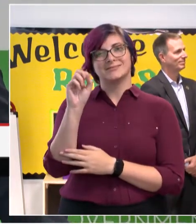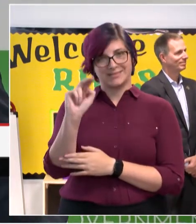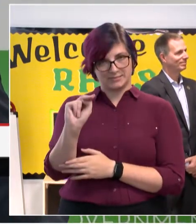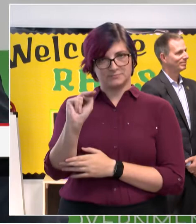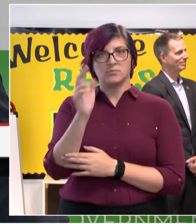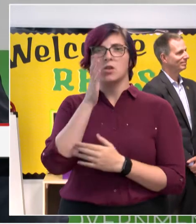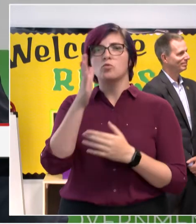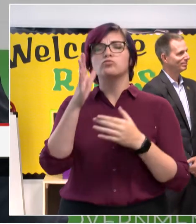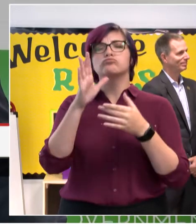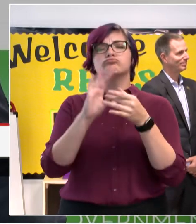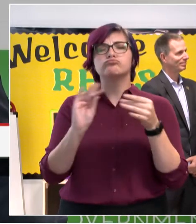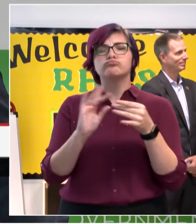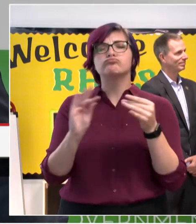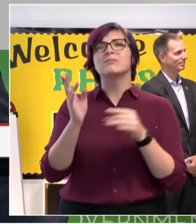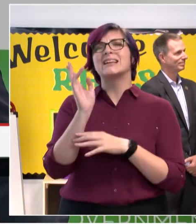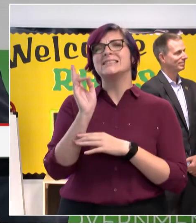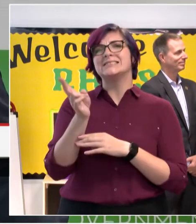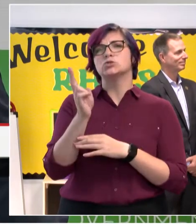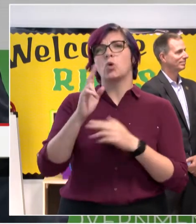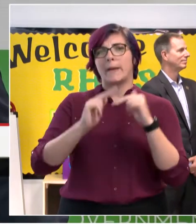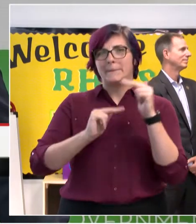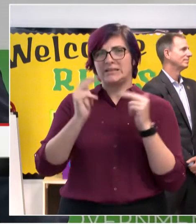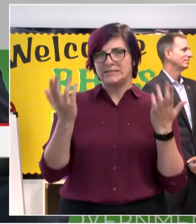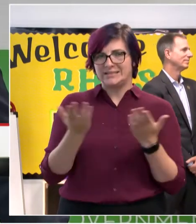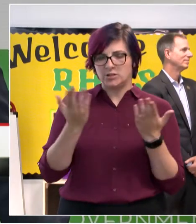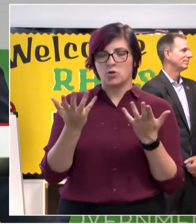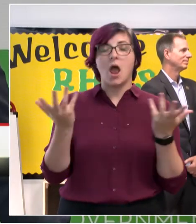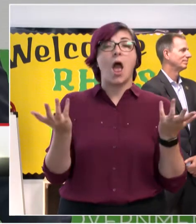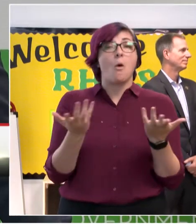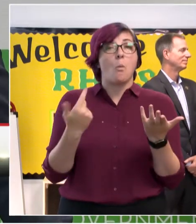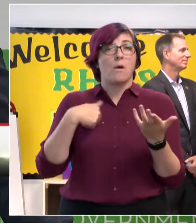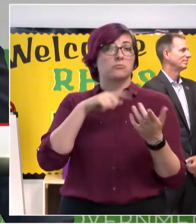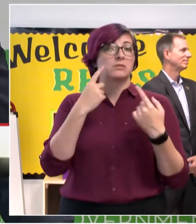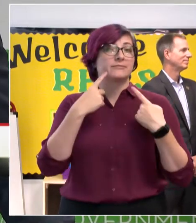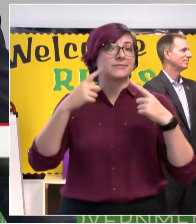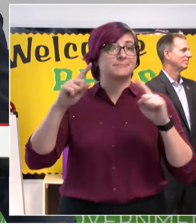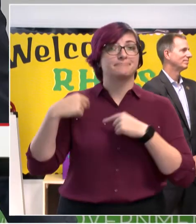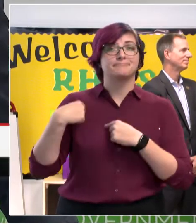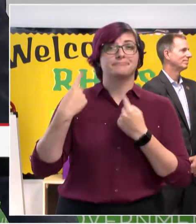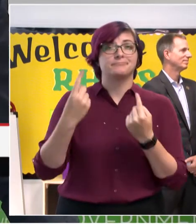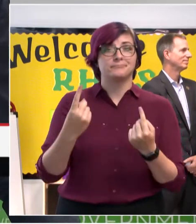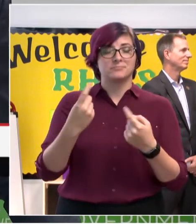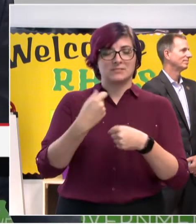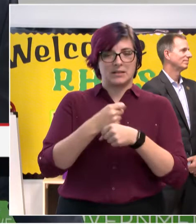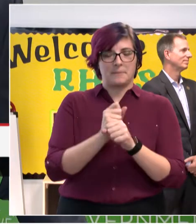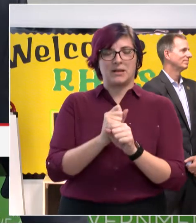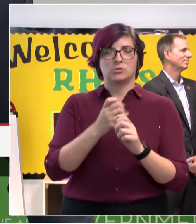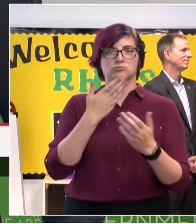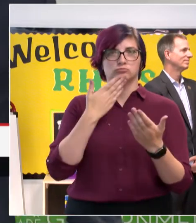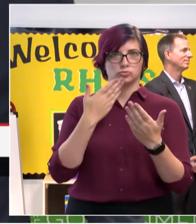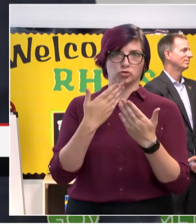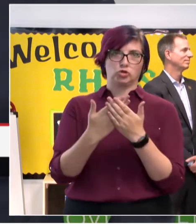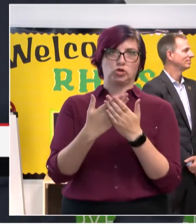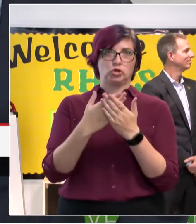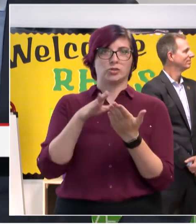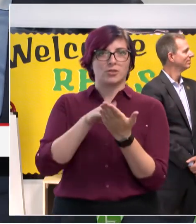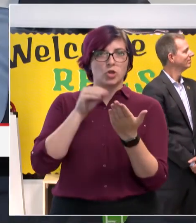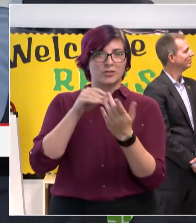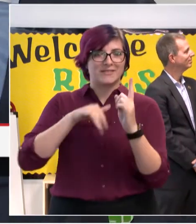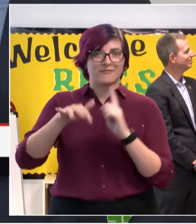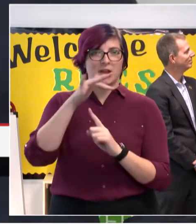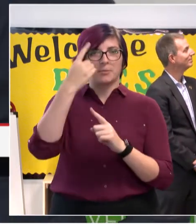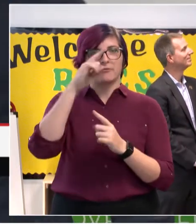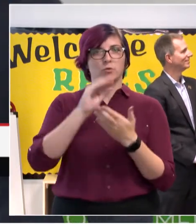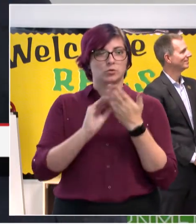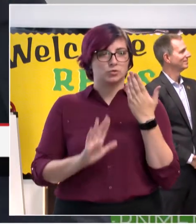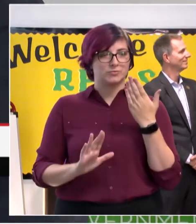the historic building here and what we've been able to accomplish to create a robust and rich learning environments for our students. Director Anderson?